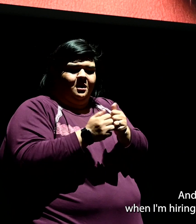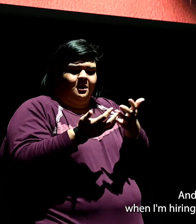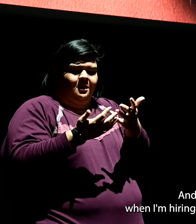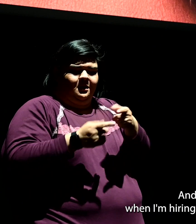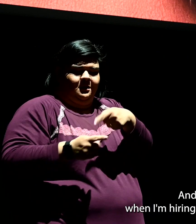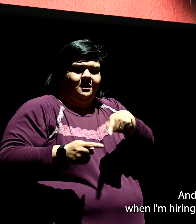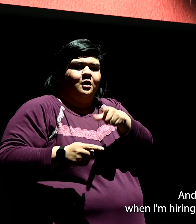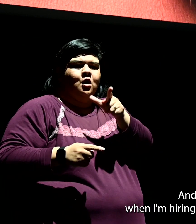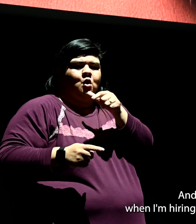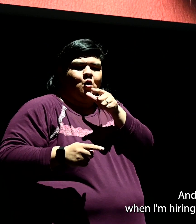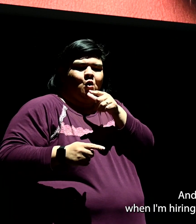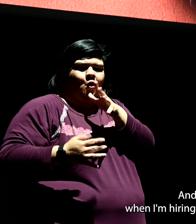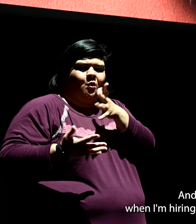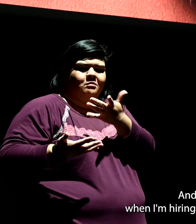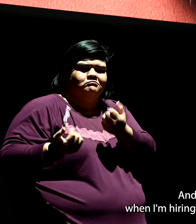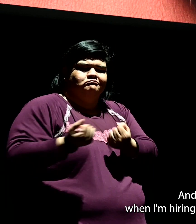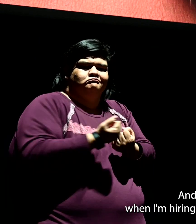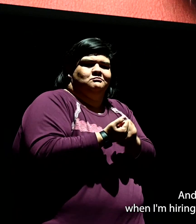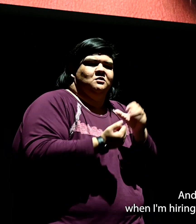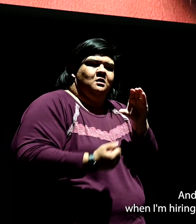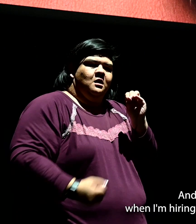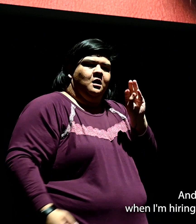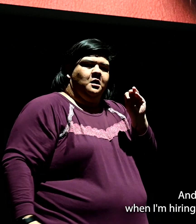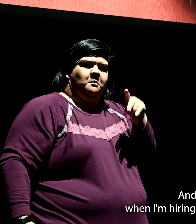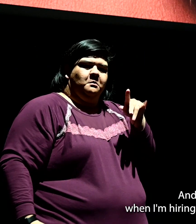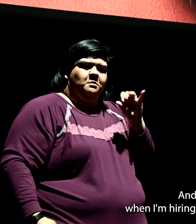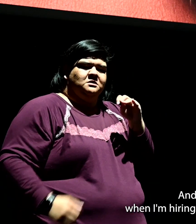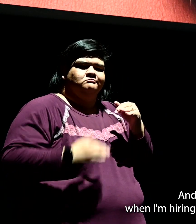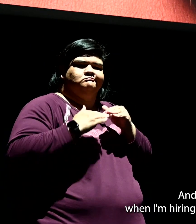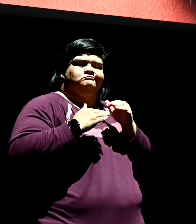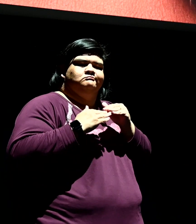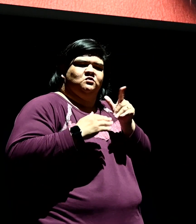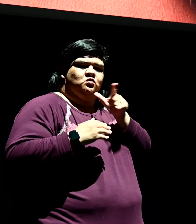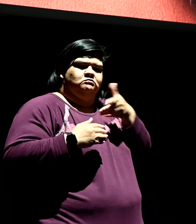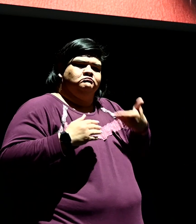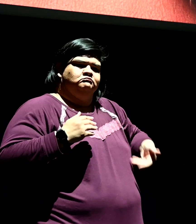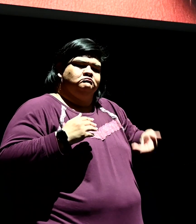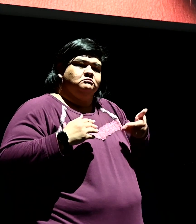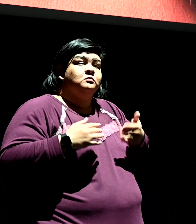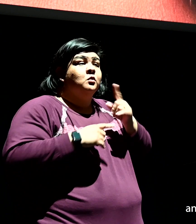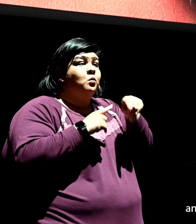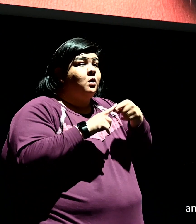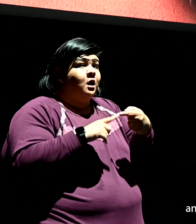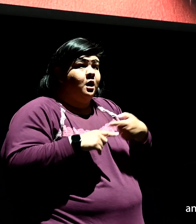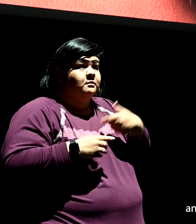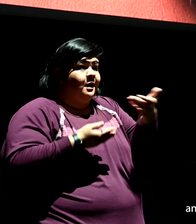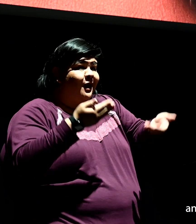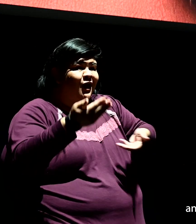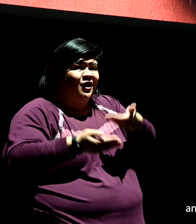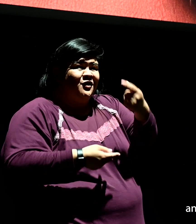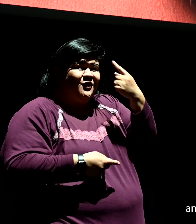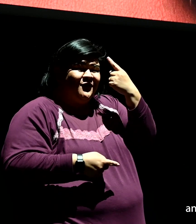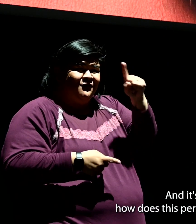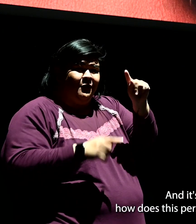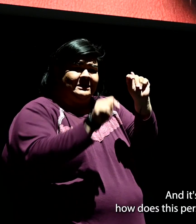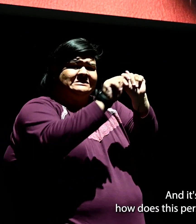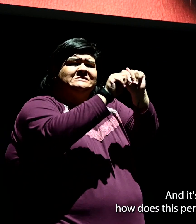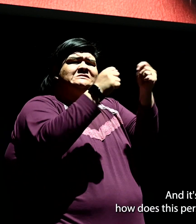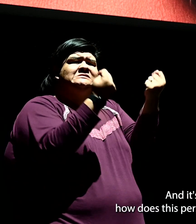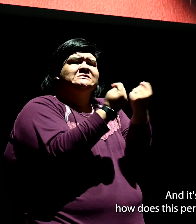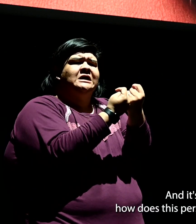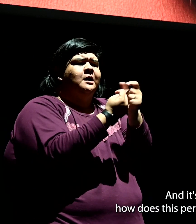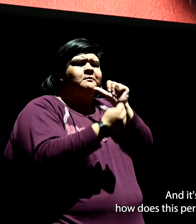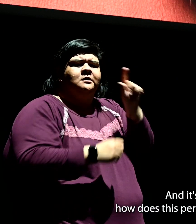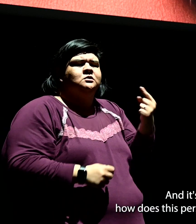And when I'm hiring for a team, I'm looking at an ecosystem,